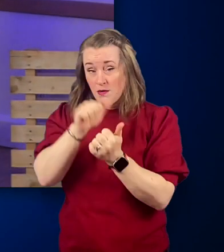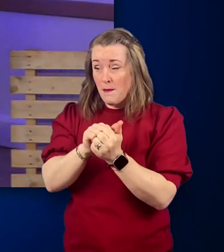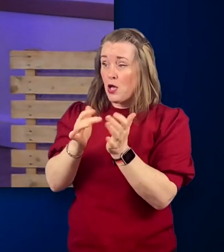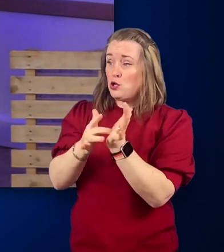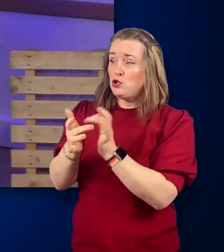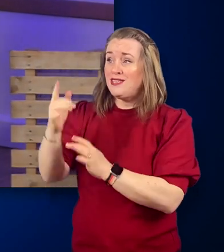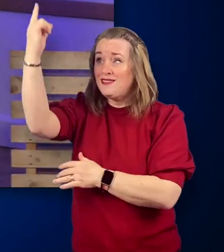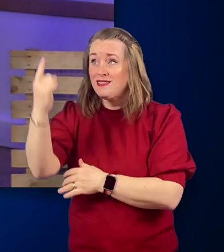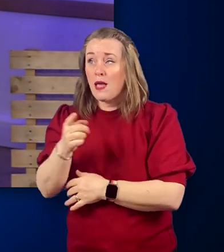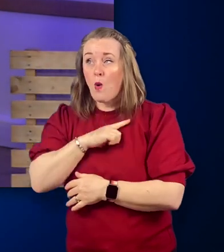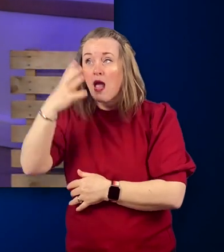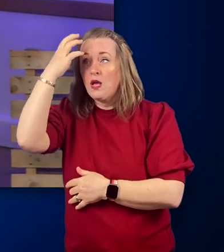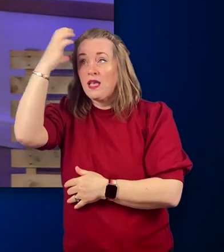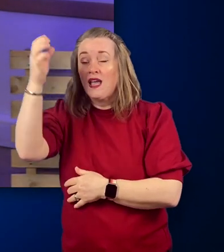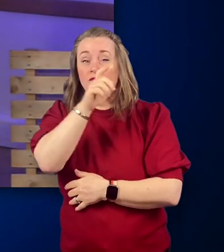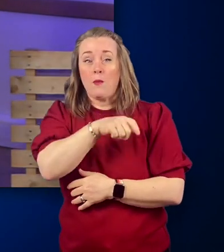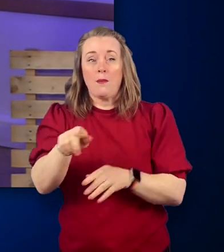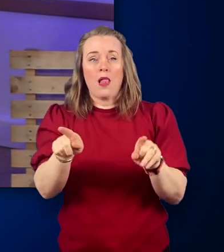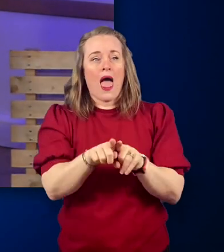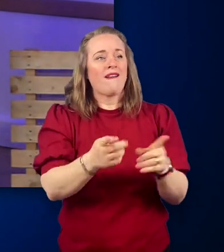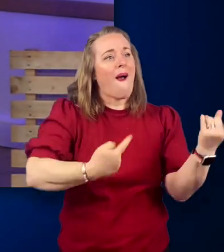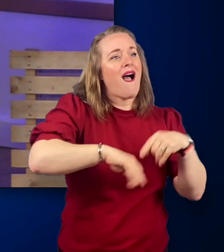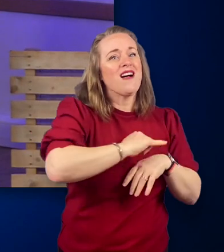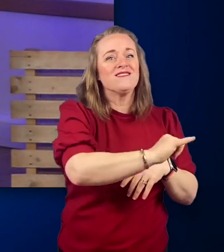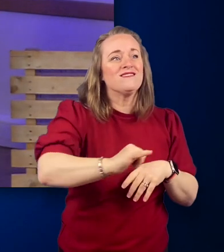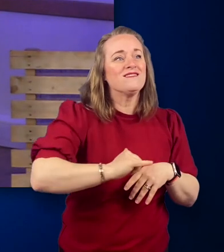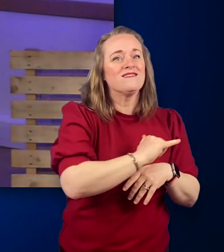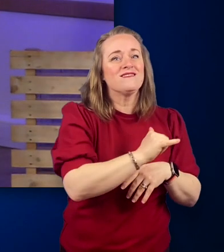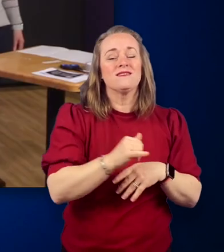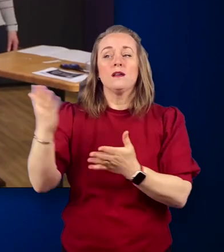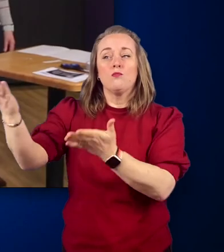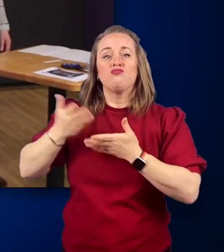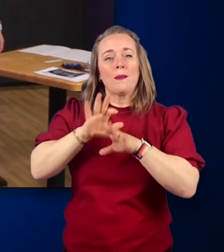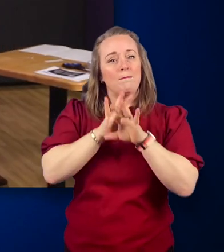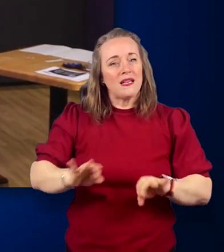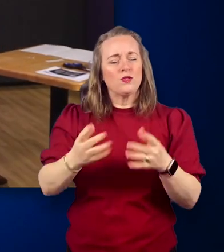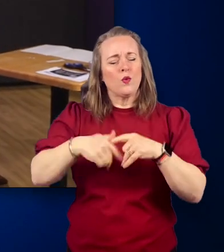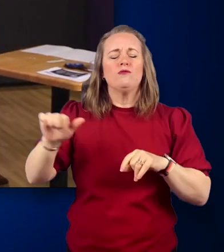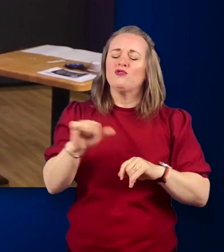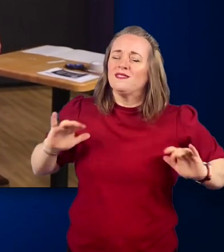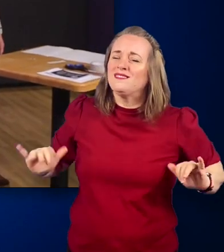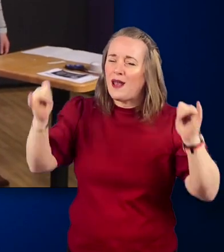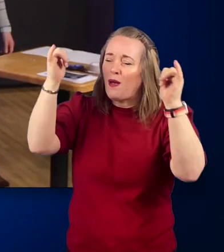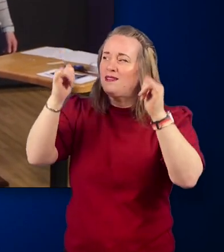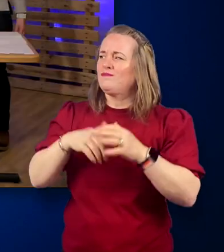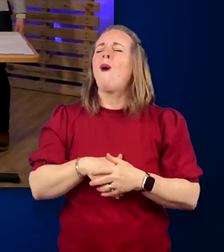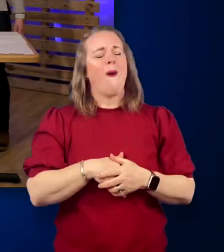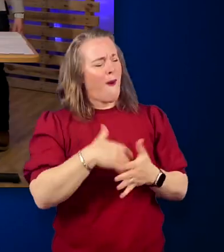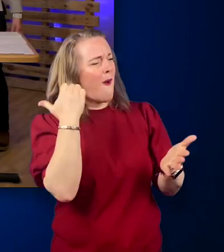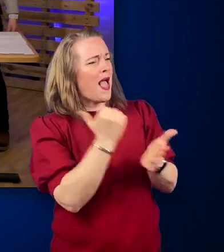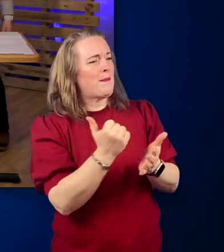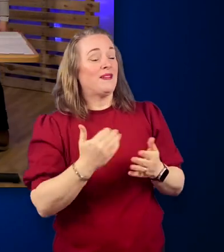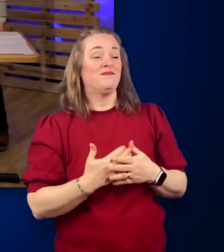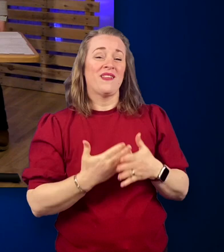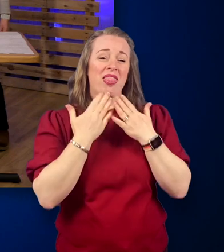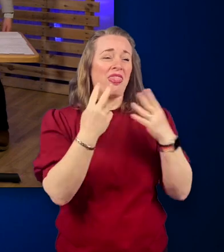King for people like us, to bring us peace, and it's something we should celebrate. Amen to that. So, thank you for